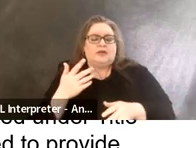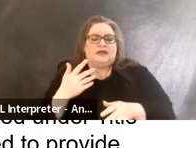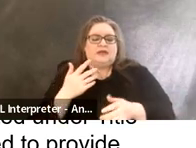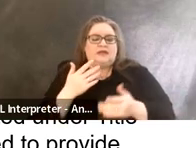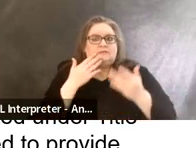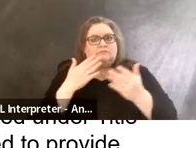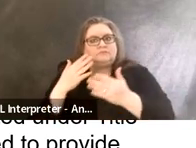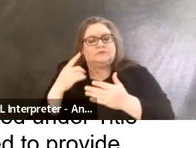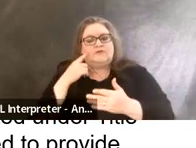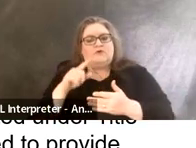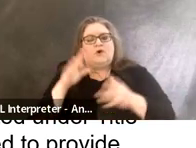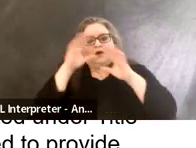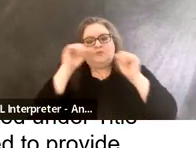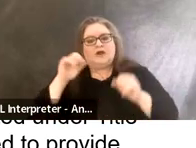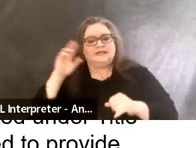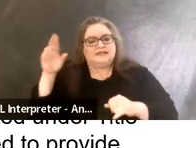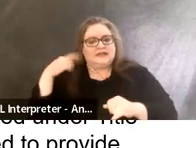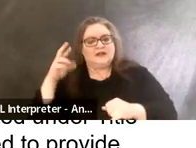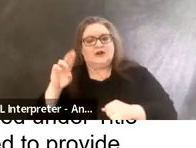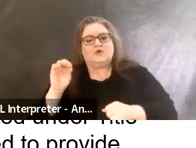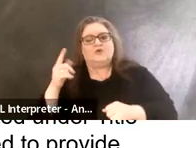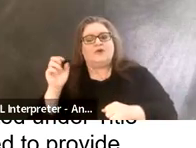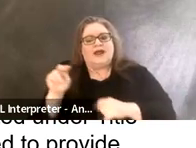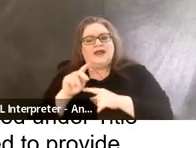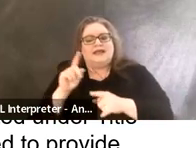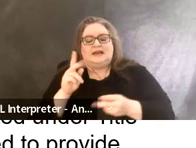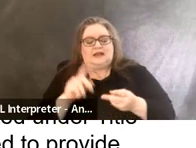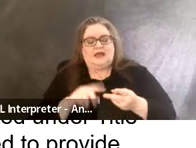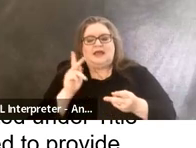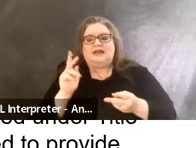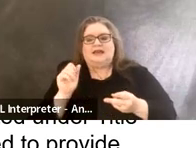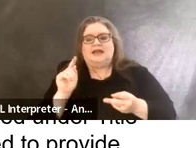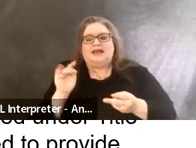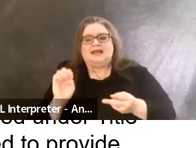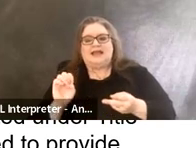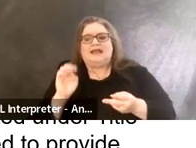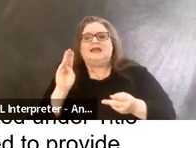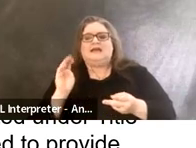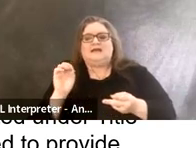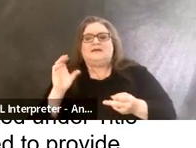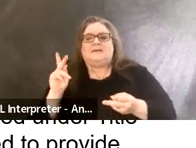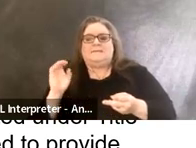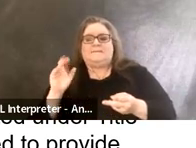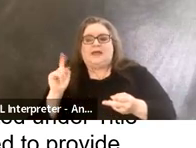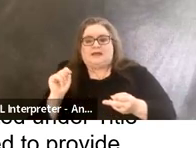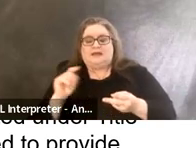to President Reagan and to Katie Beckett. If it wasn't for the heroism of Katie Beckett, we